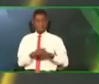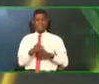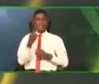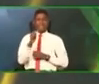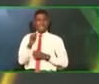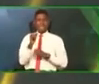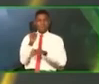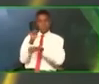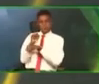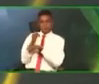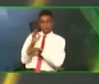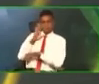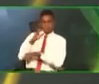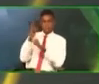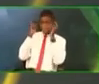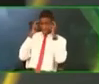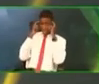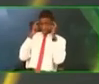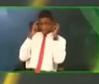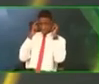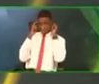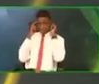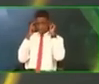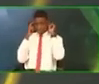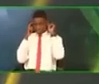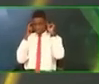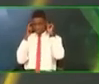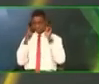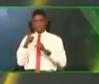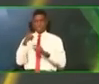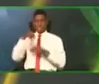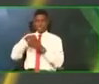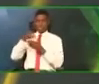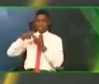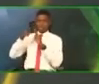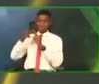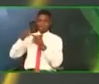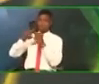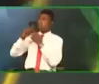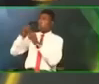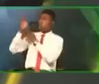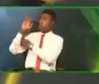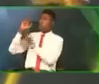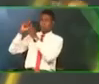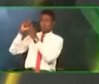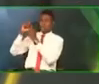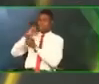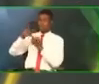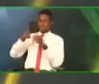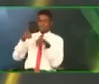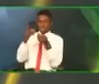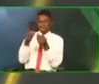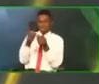The assignment of your mind with respect to the speakings of God is to give the light of God that you